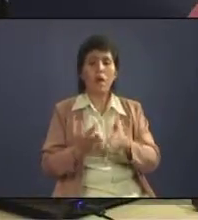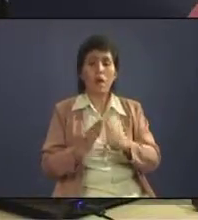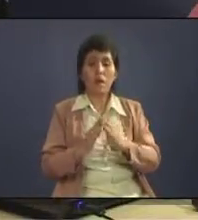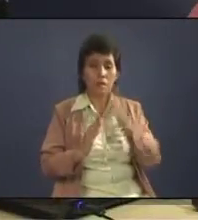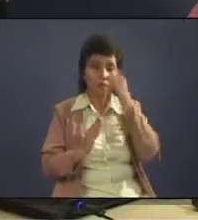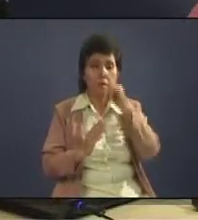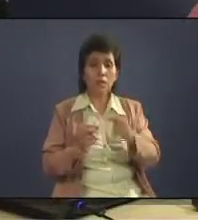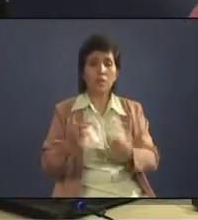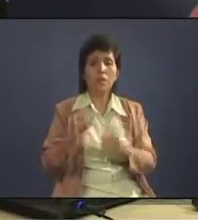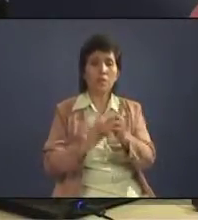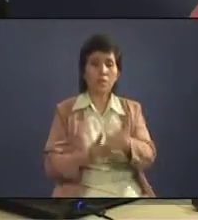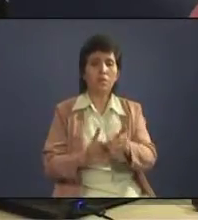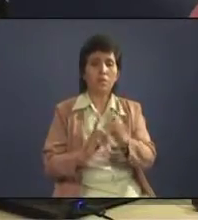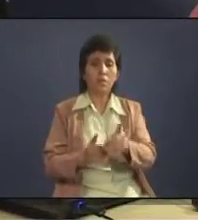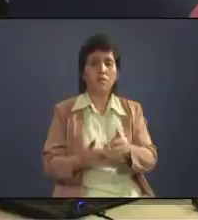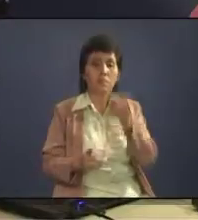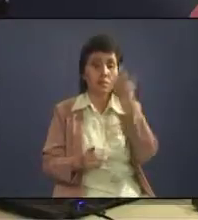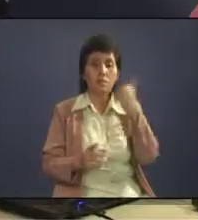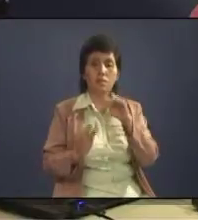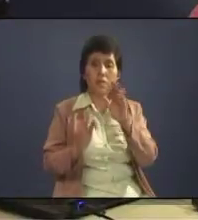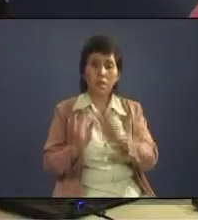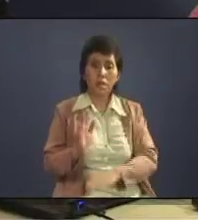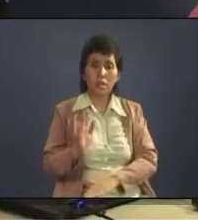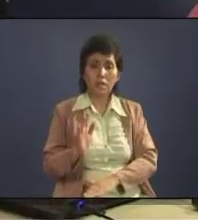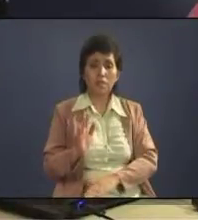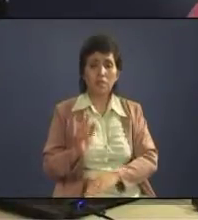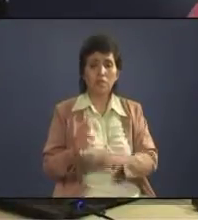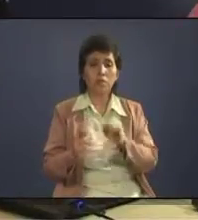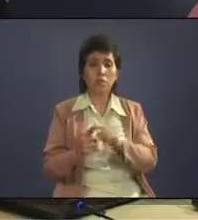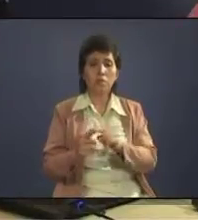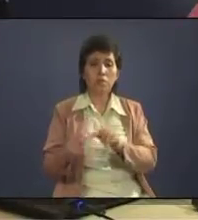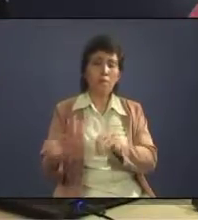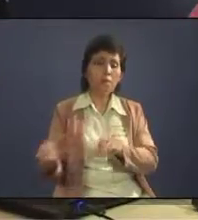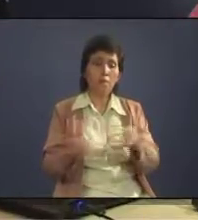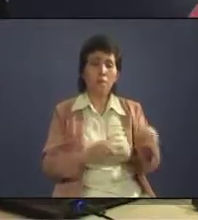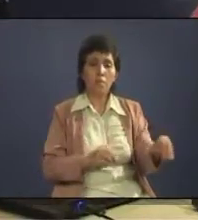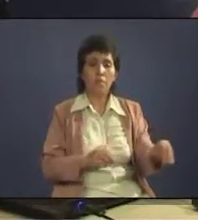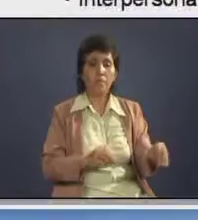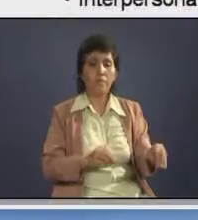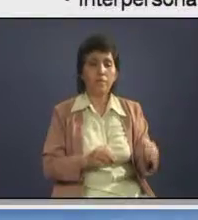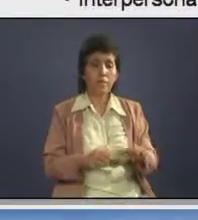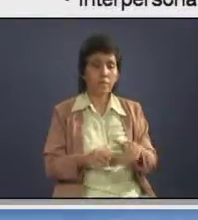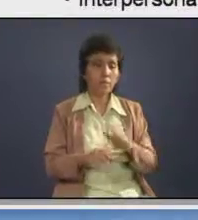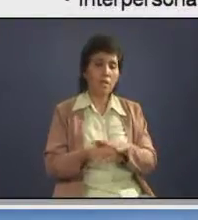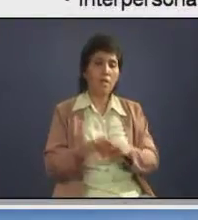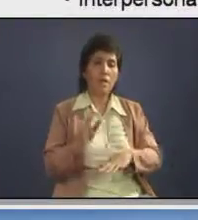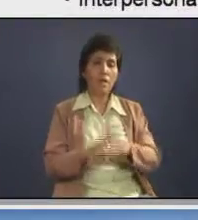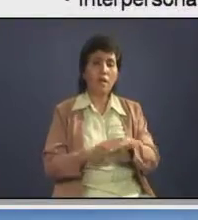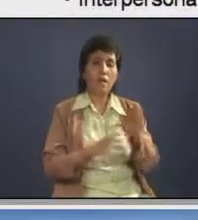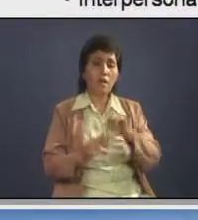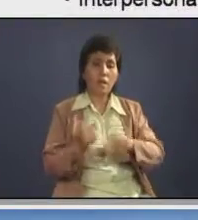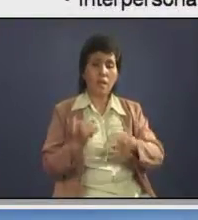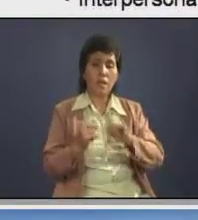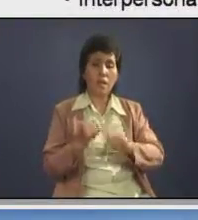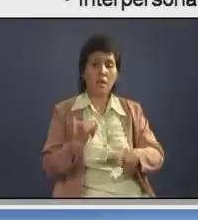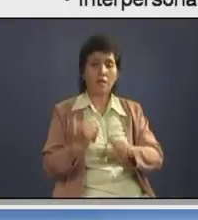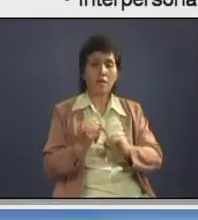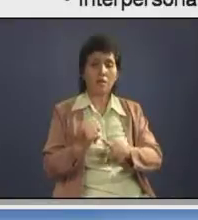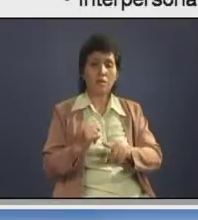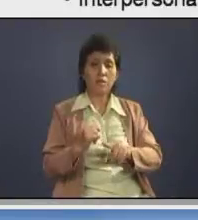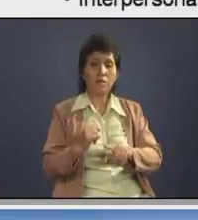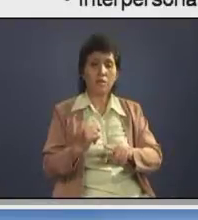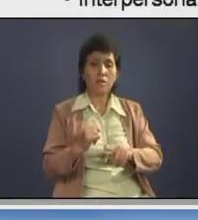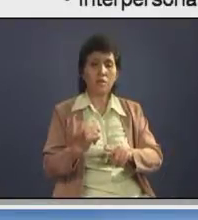attending a funeral, because they are less likely to just going to move their hands. Okay, and last one is also interpersonal